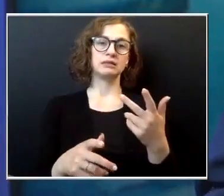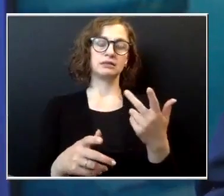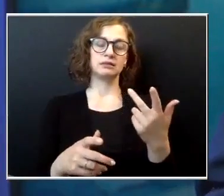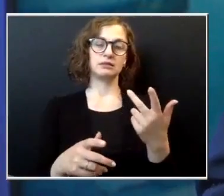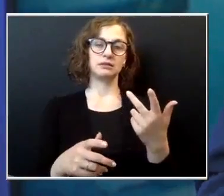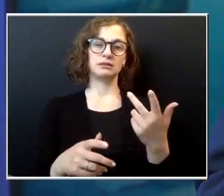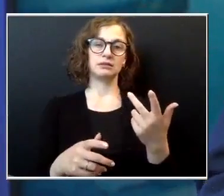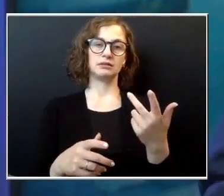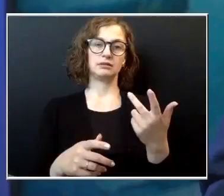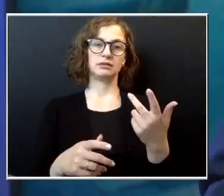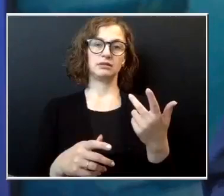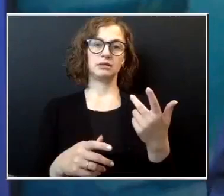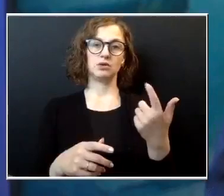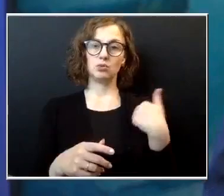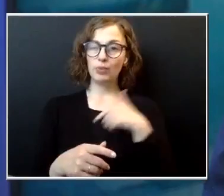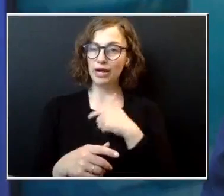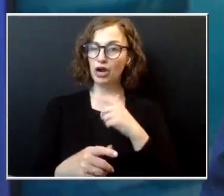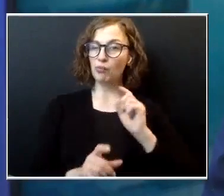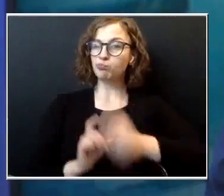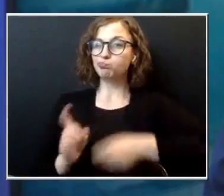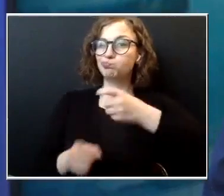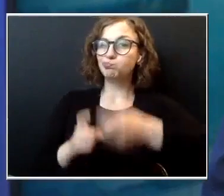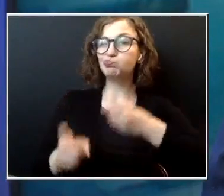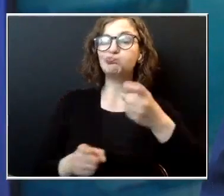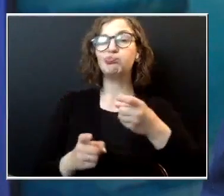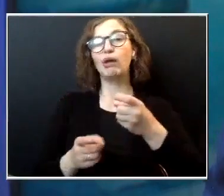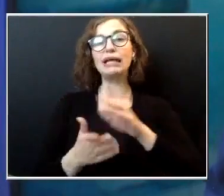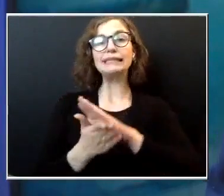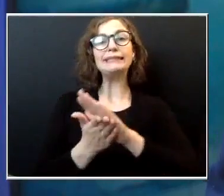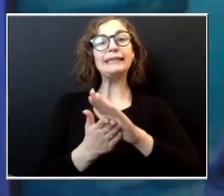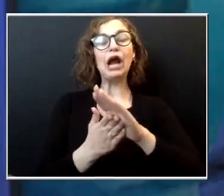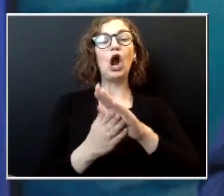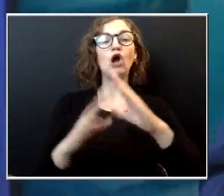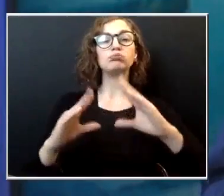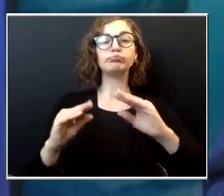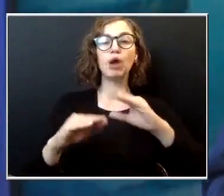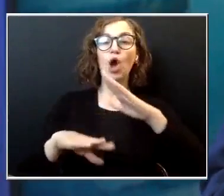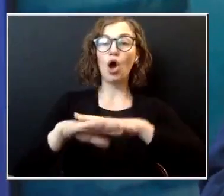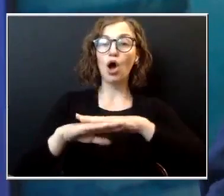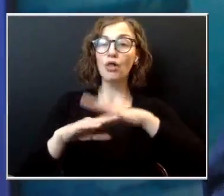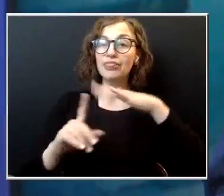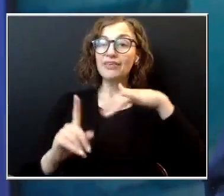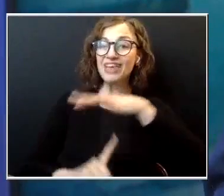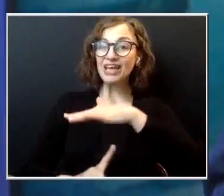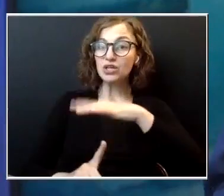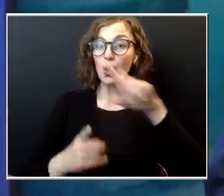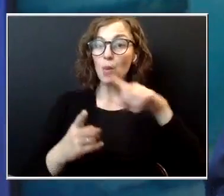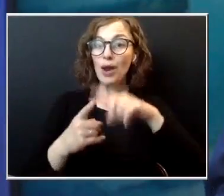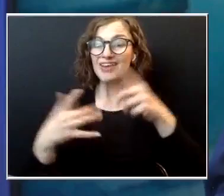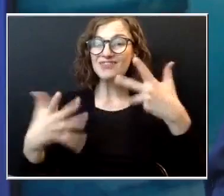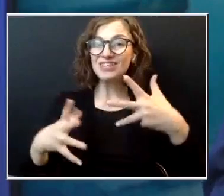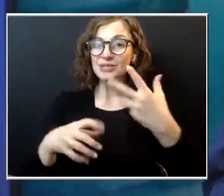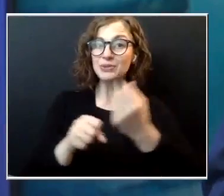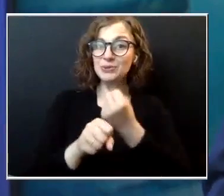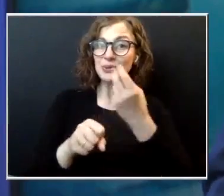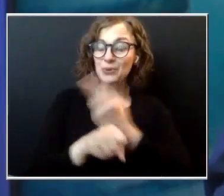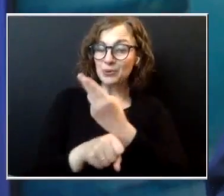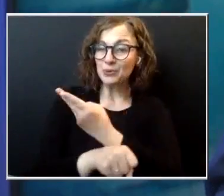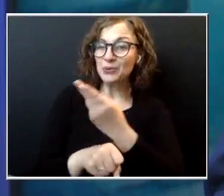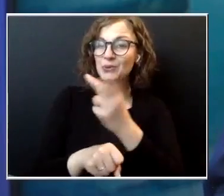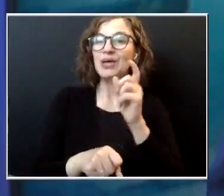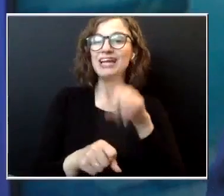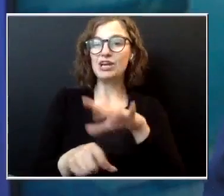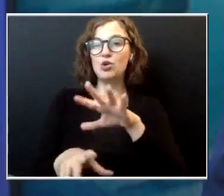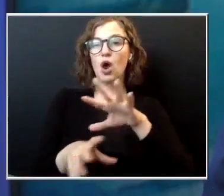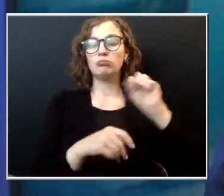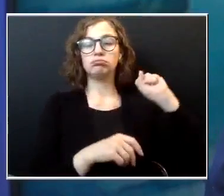sponges on the field, but once they are used for their purpose, they're thrown off the field. That's when we really need to account off the field. So we will put a